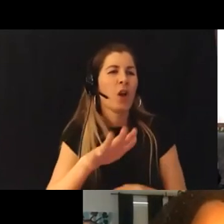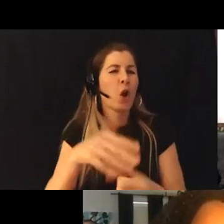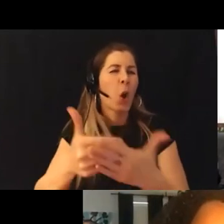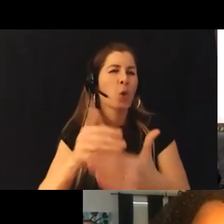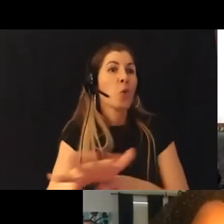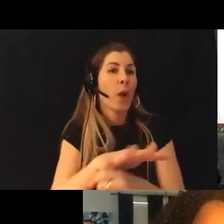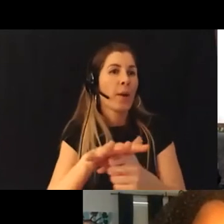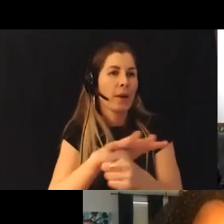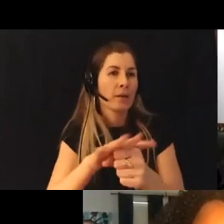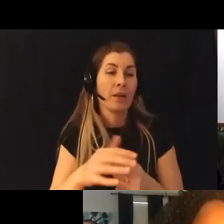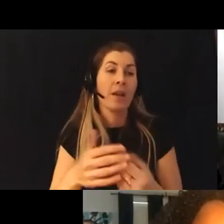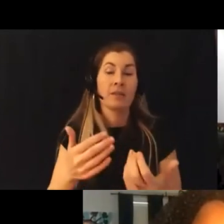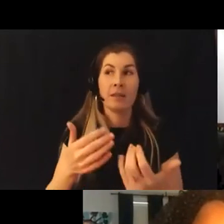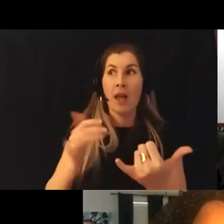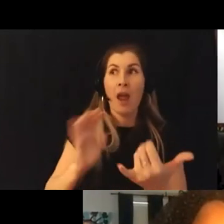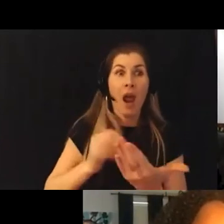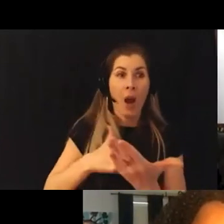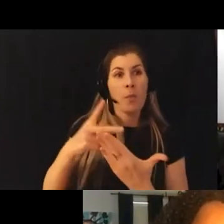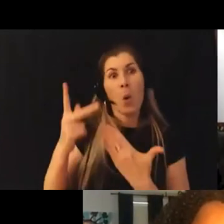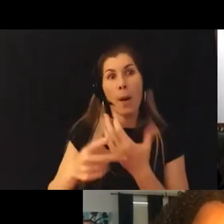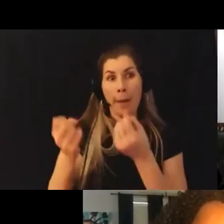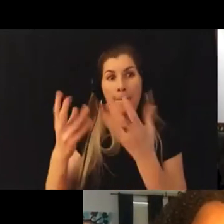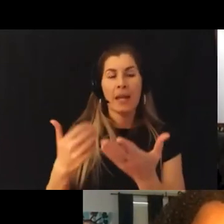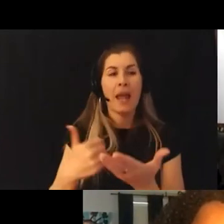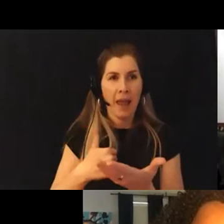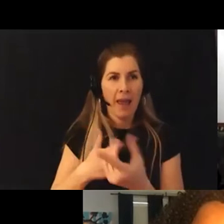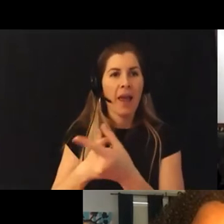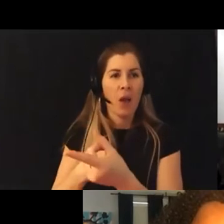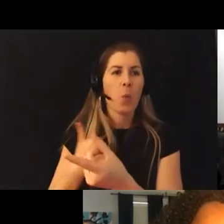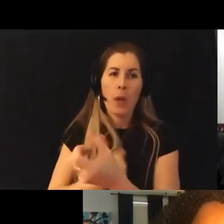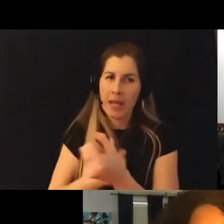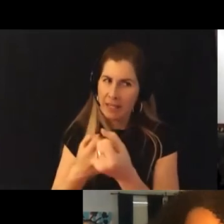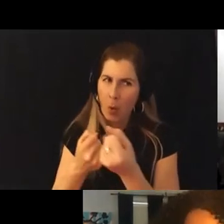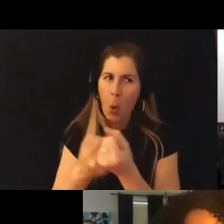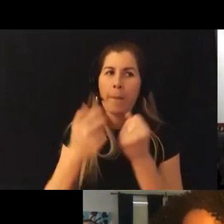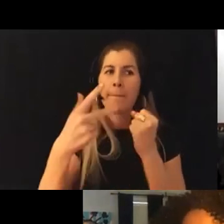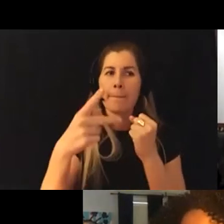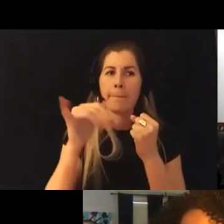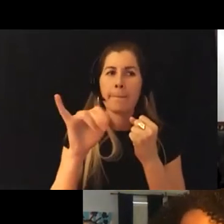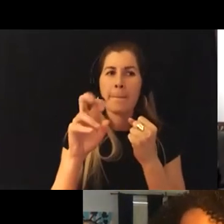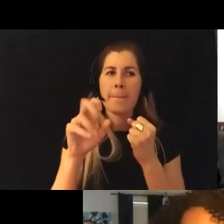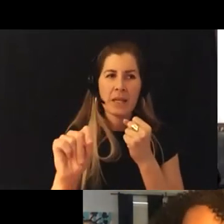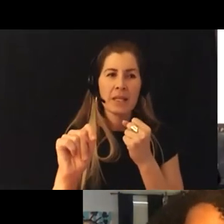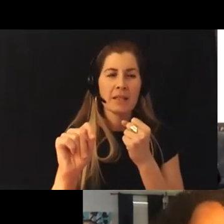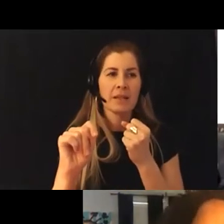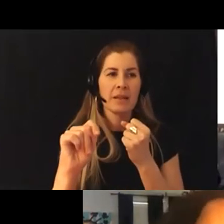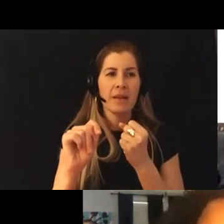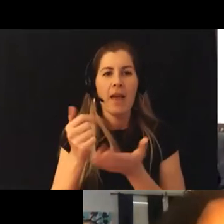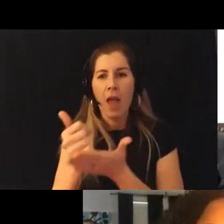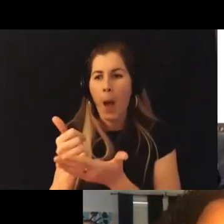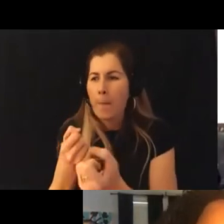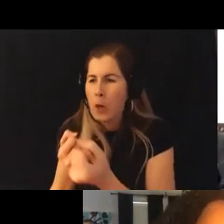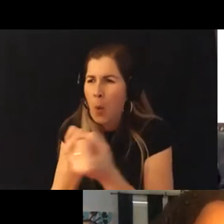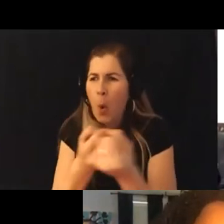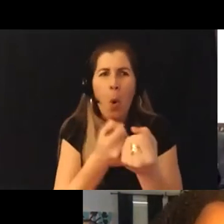our programs that we're funding have pivoted, and we're supporting that pivot to support exactly what the needs are now, both